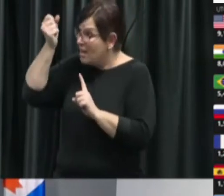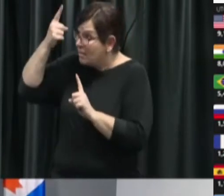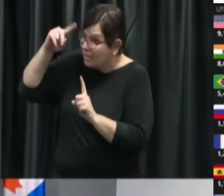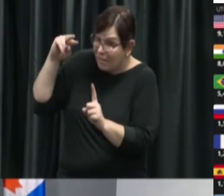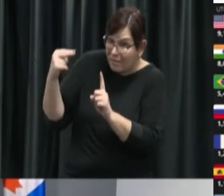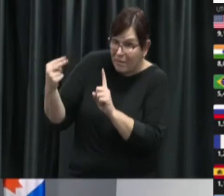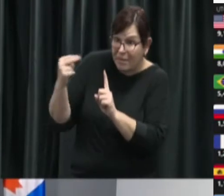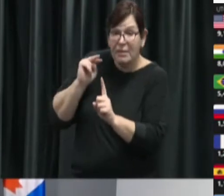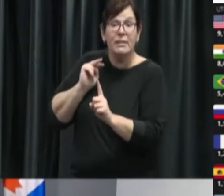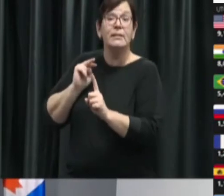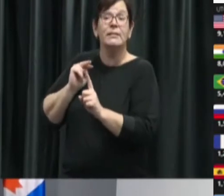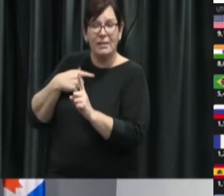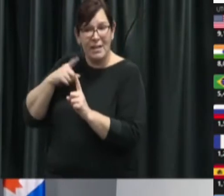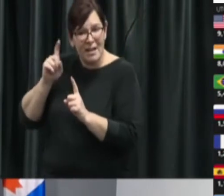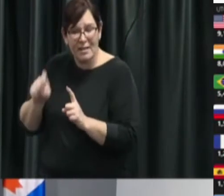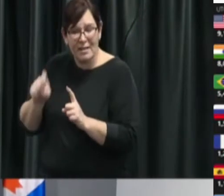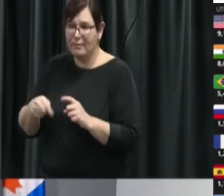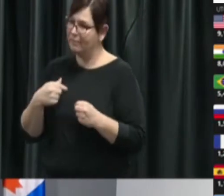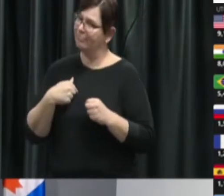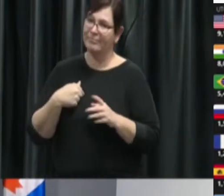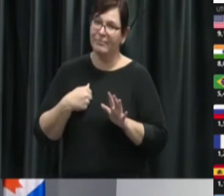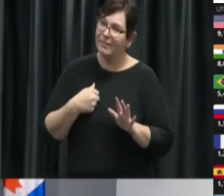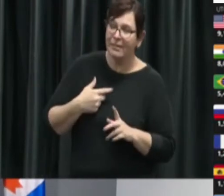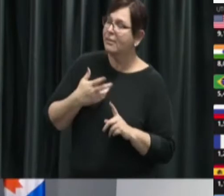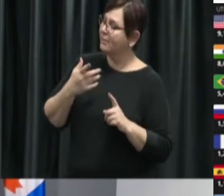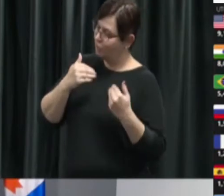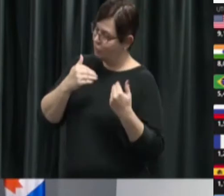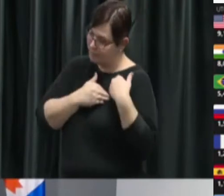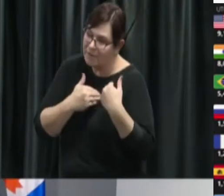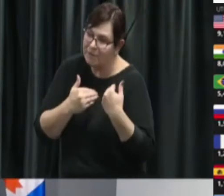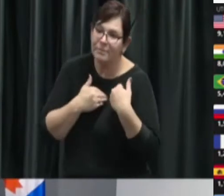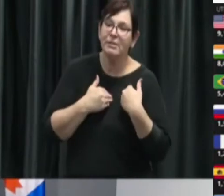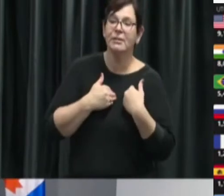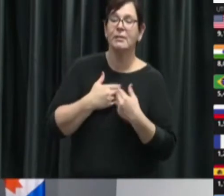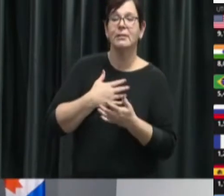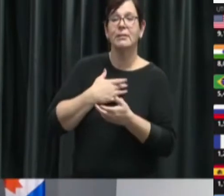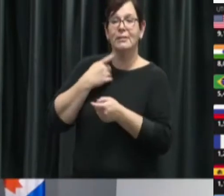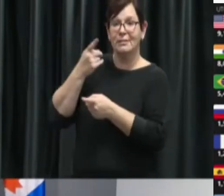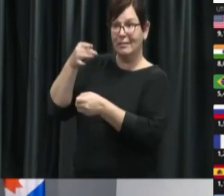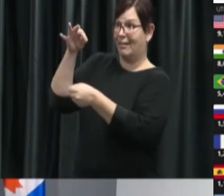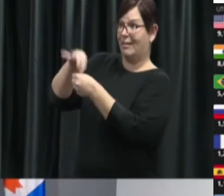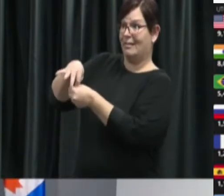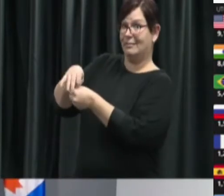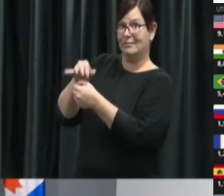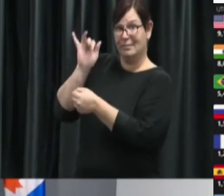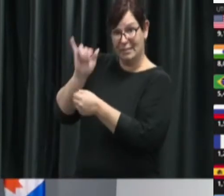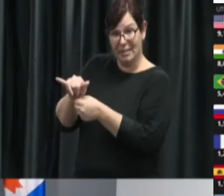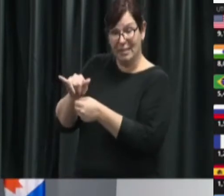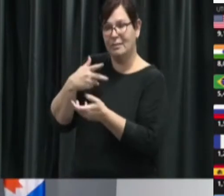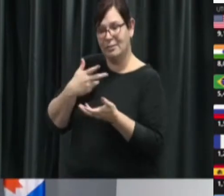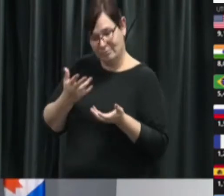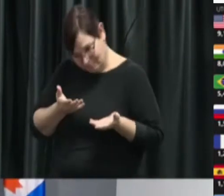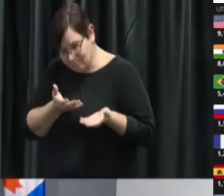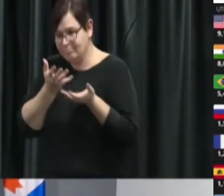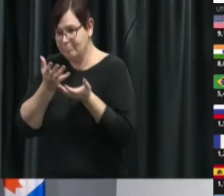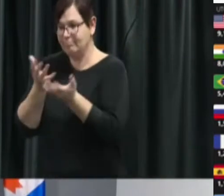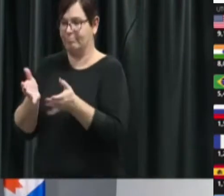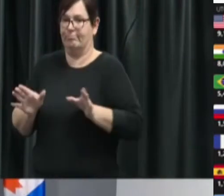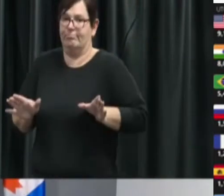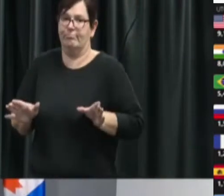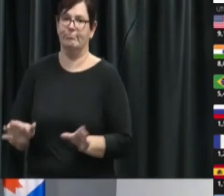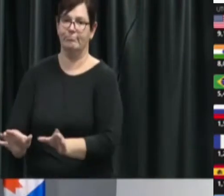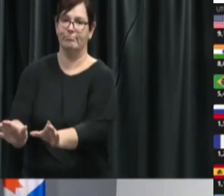doing as a matter of the responsibility we have as public officials. And my next question is for Mayor Tory. How would